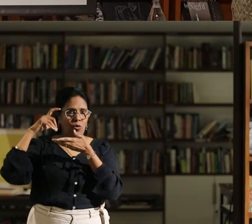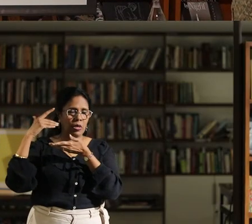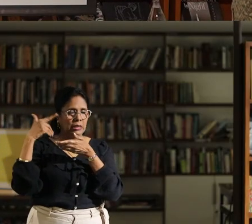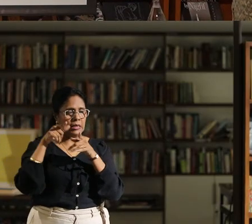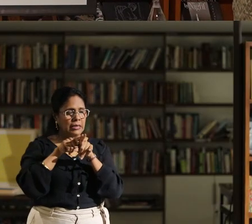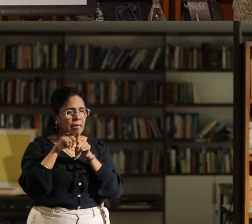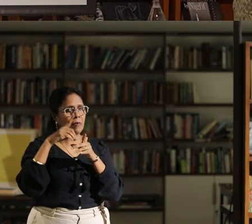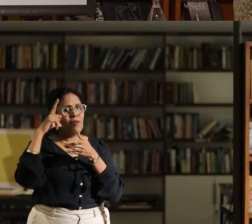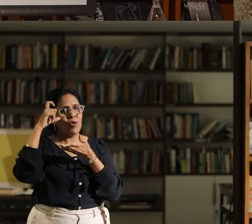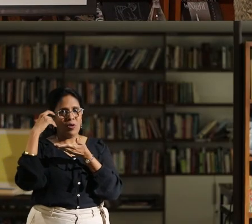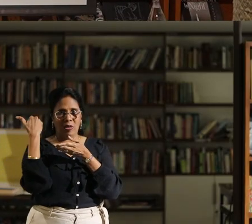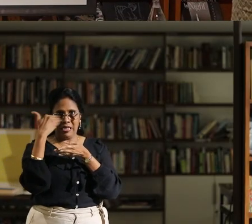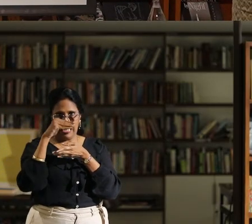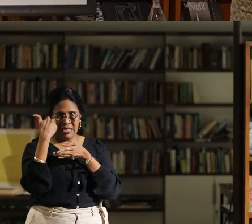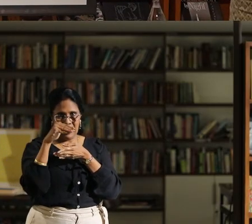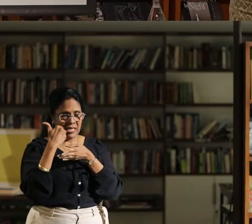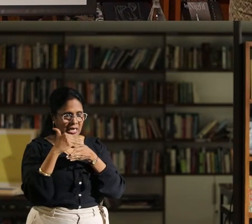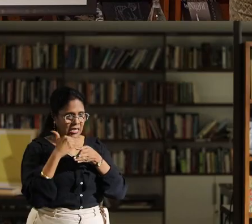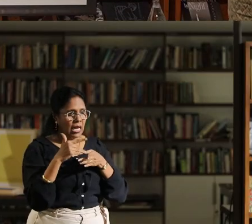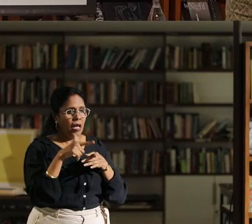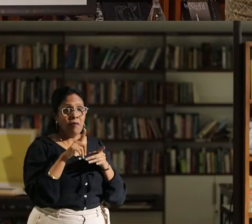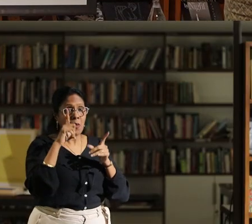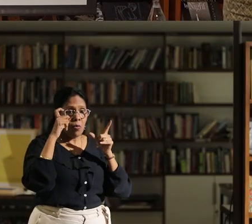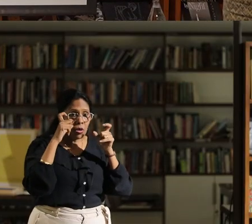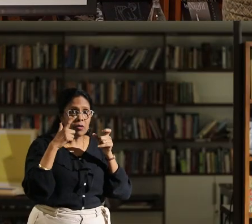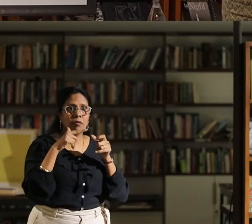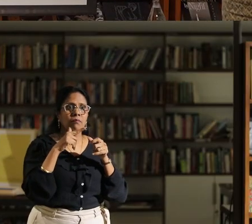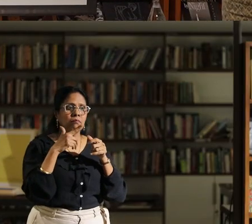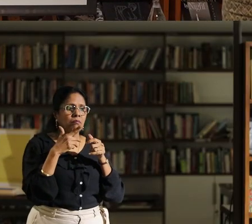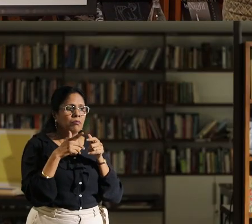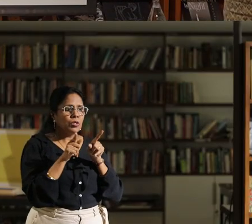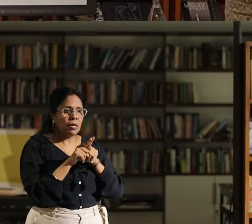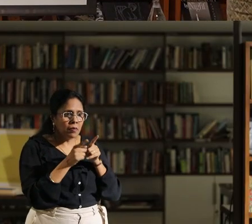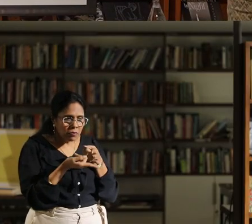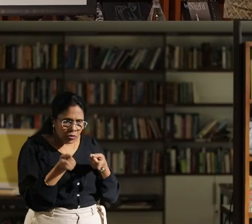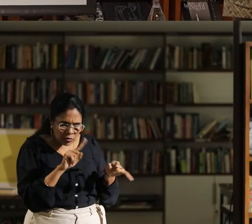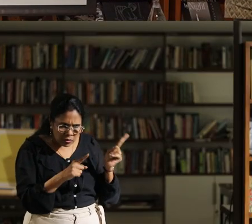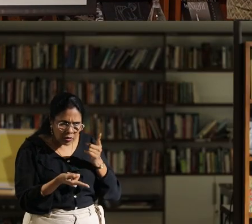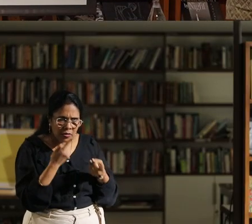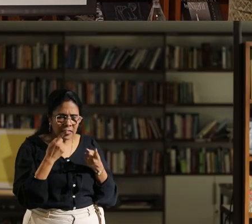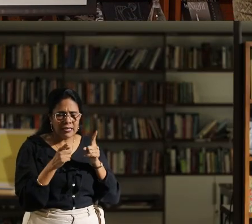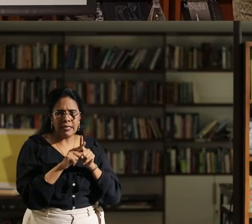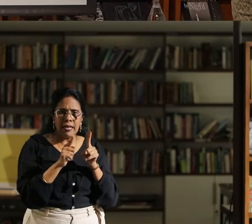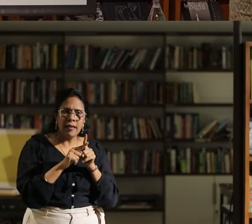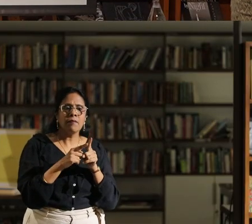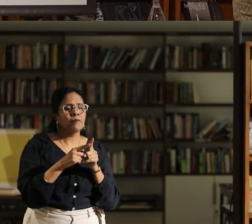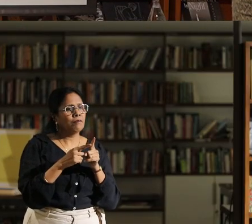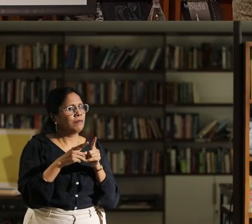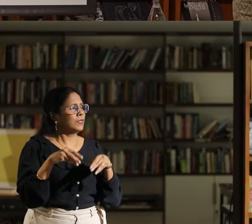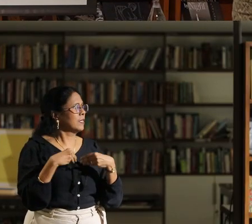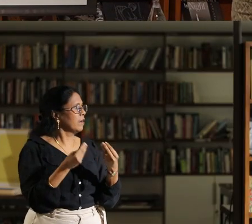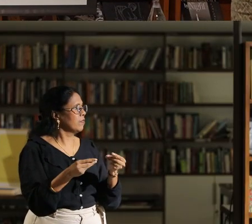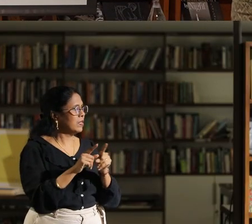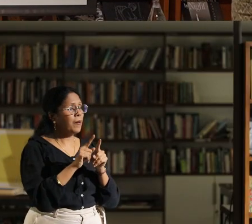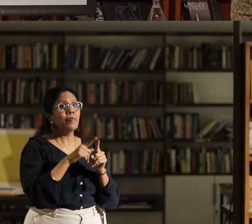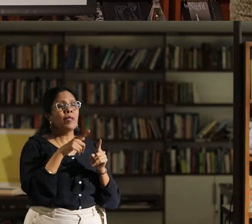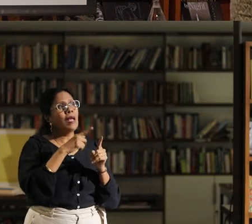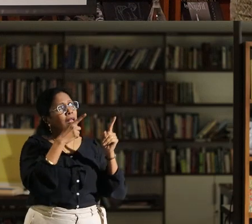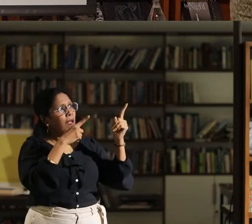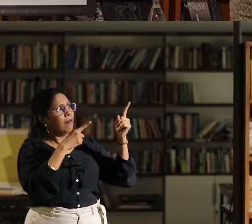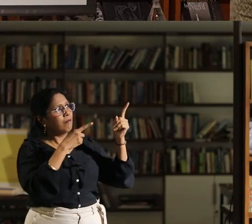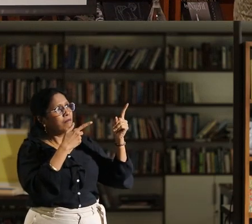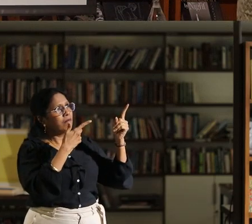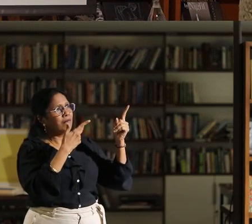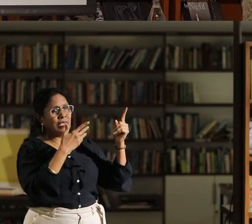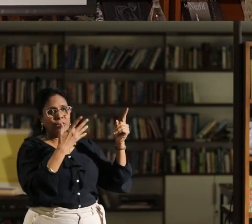photographs with you, but you have to process the photographs in order to make sense. And if you like looking at the night sky and comparing it